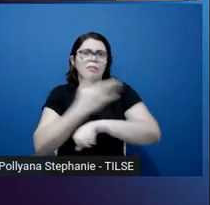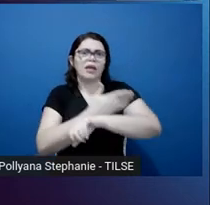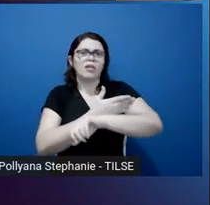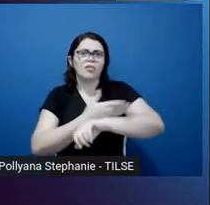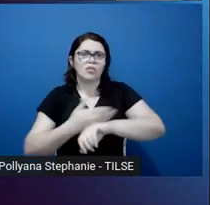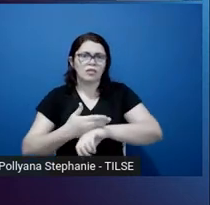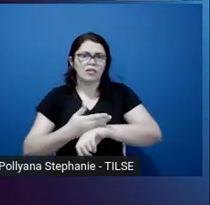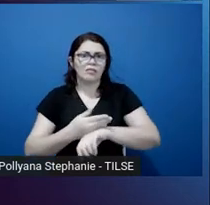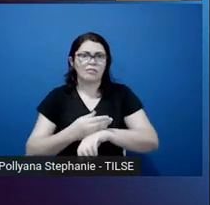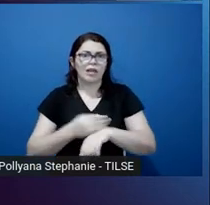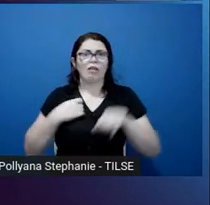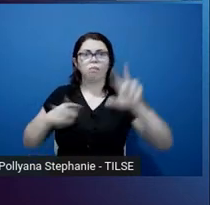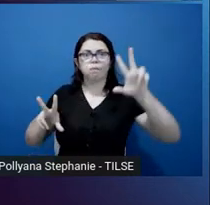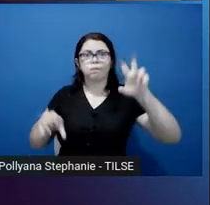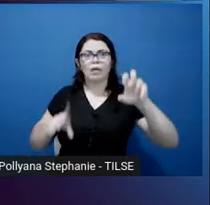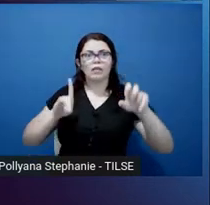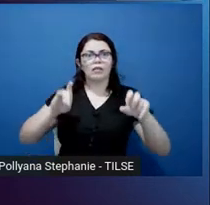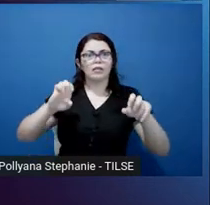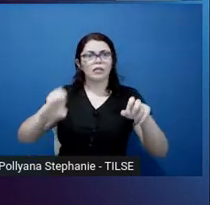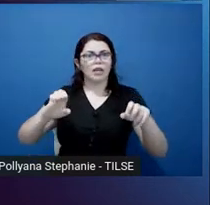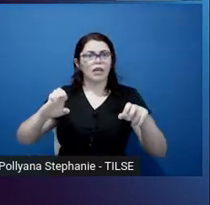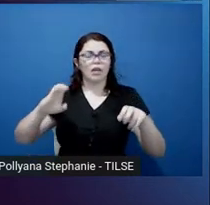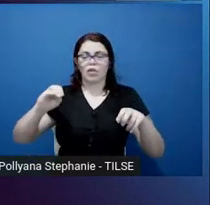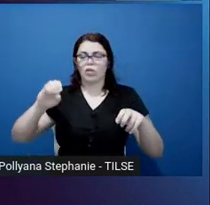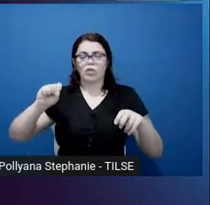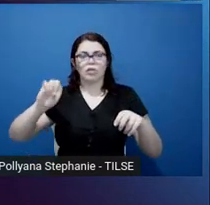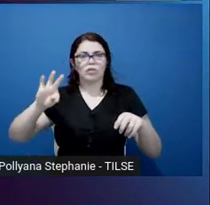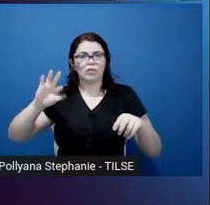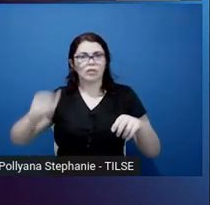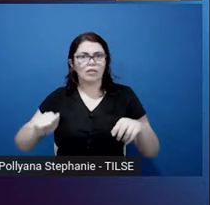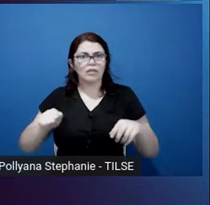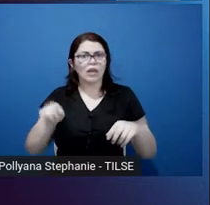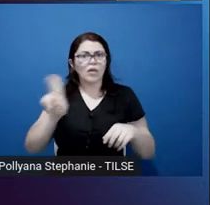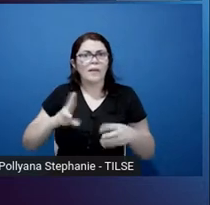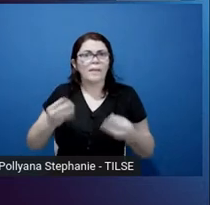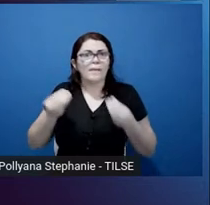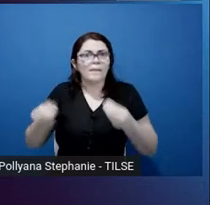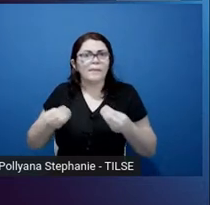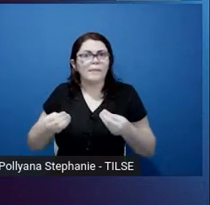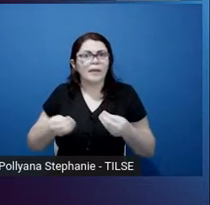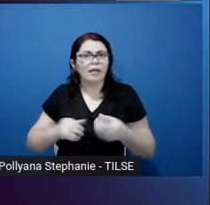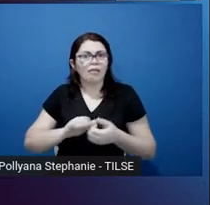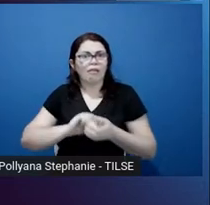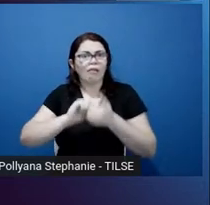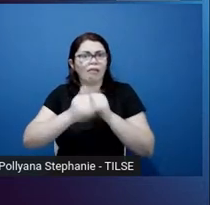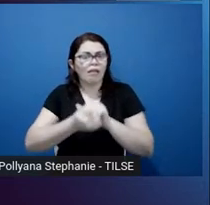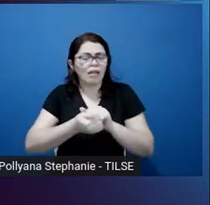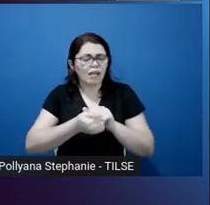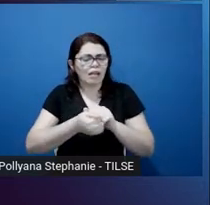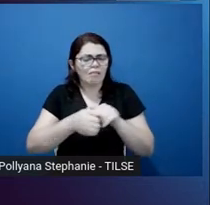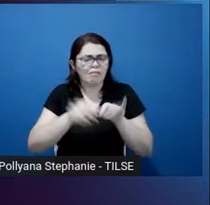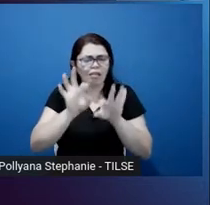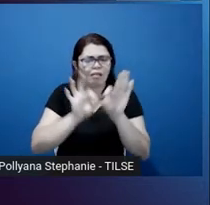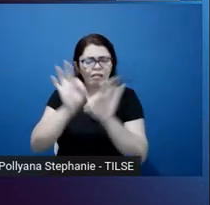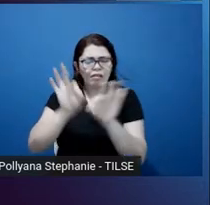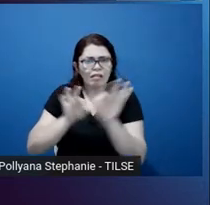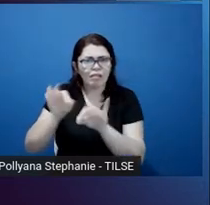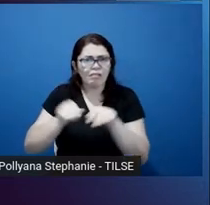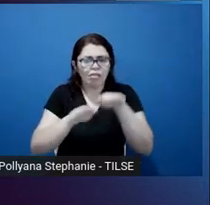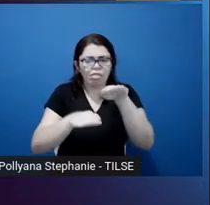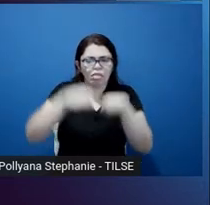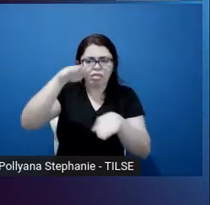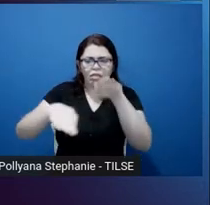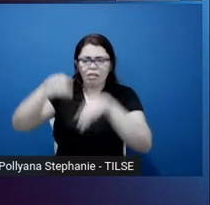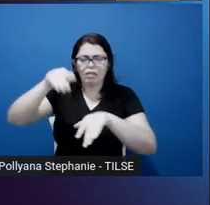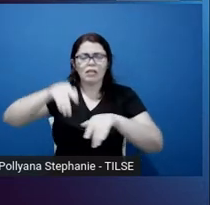Costa again, utilized to conform, normalize, and reformulate an unequal and uneven